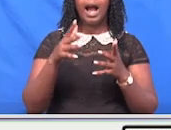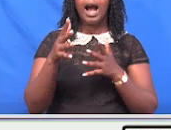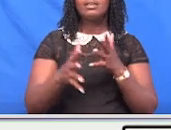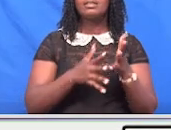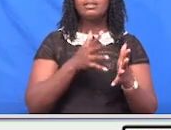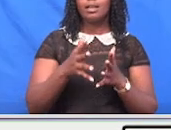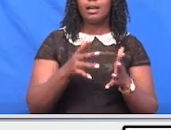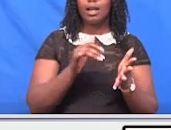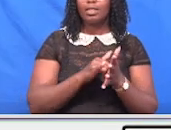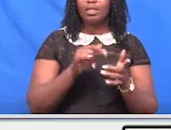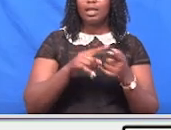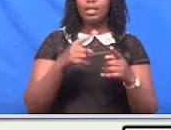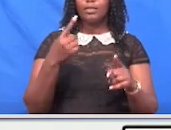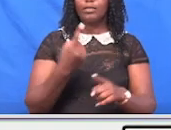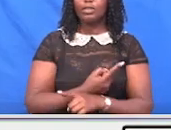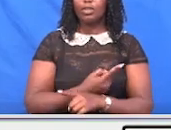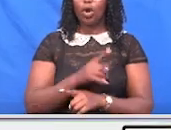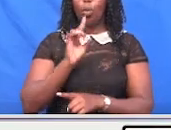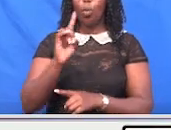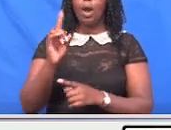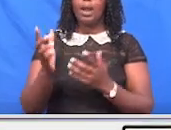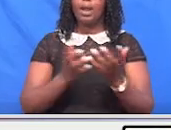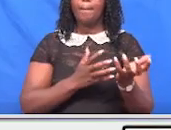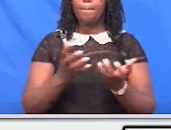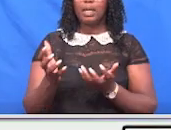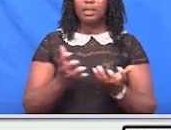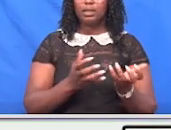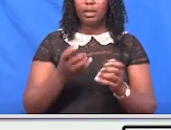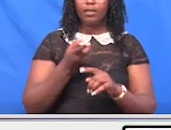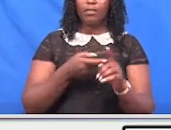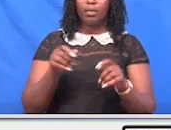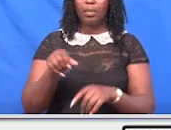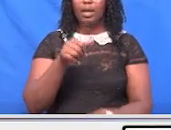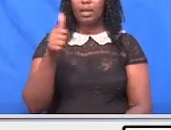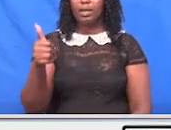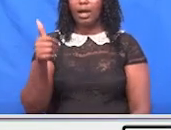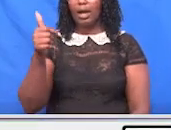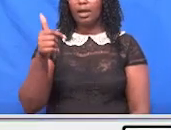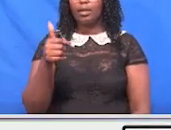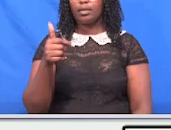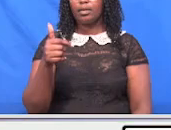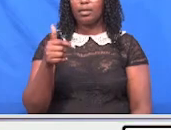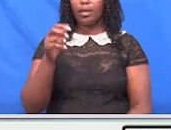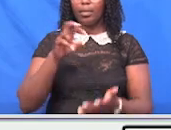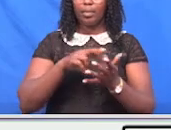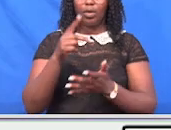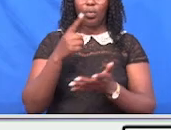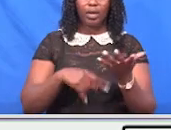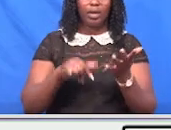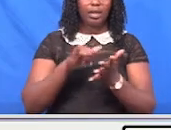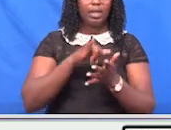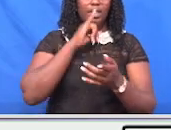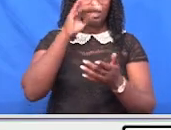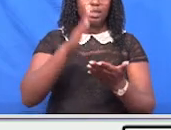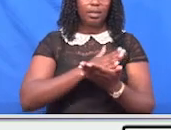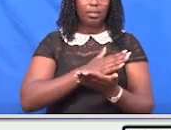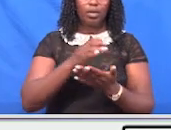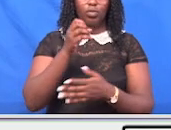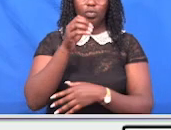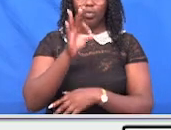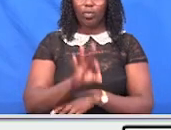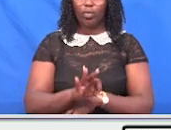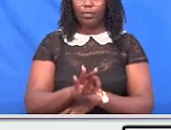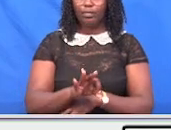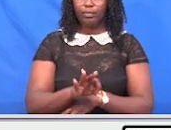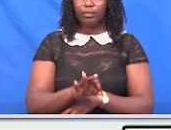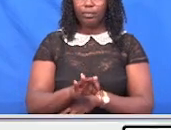one enterprise, the goods or services of one enterprise from another. Mm-hmm. Simply said, we say that it's a batch of origin. You're